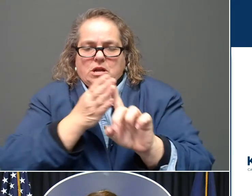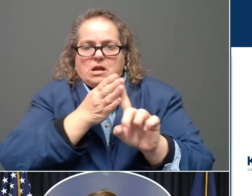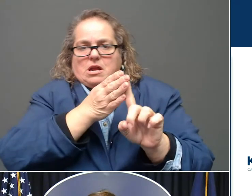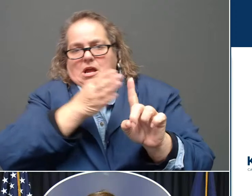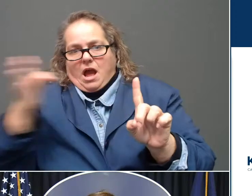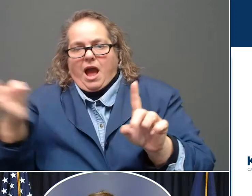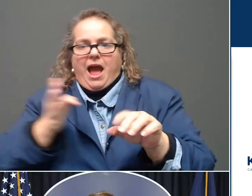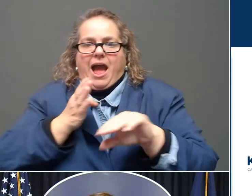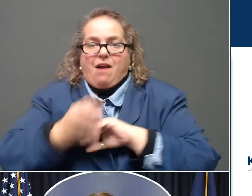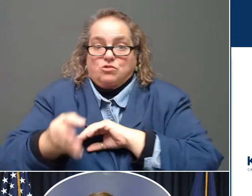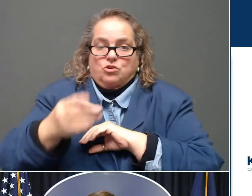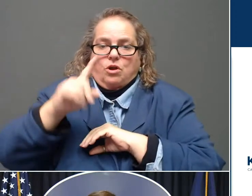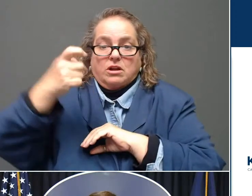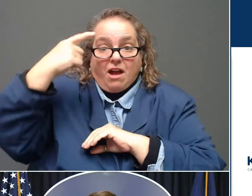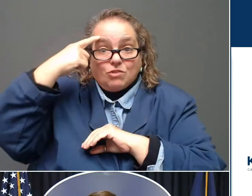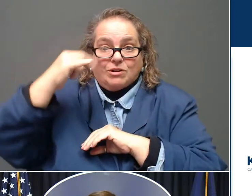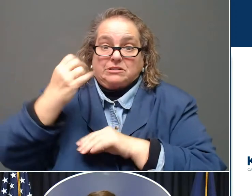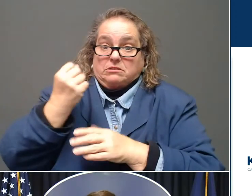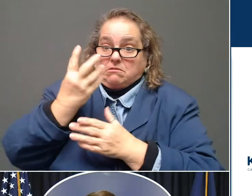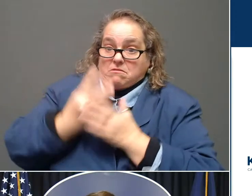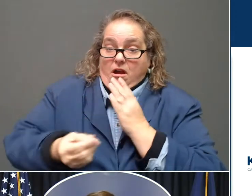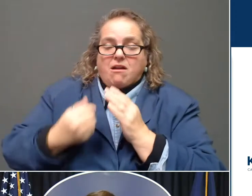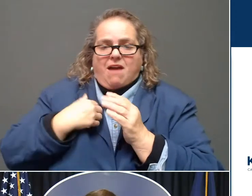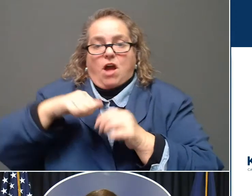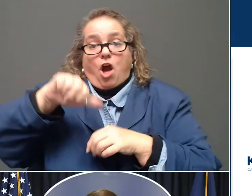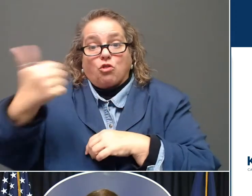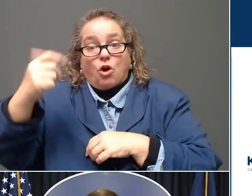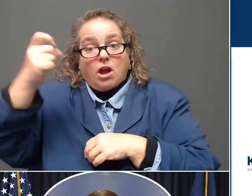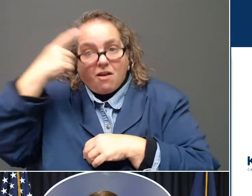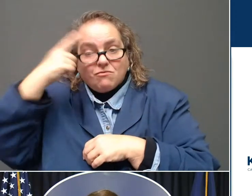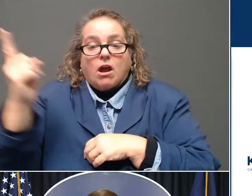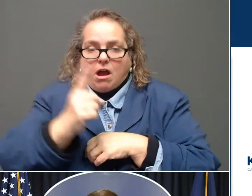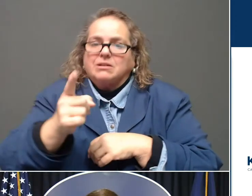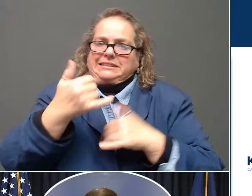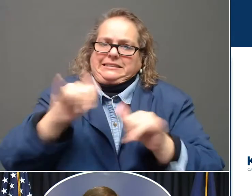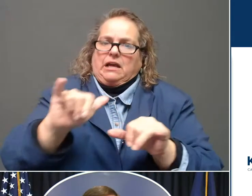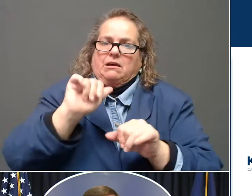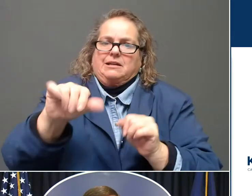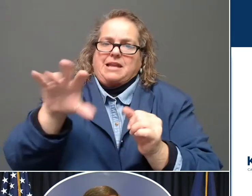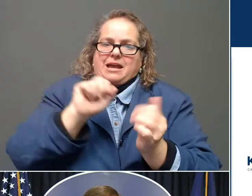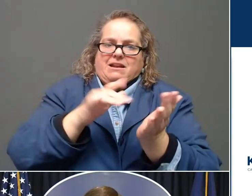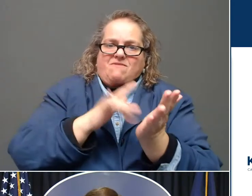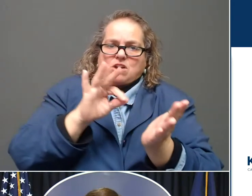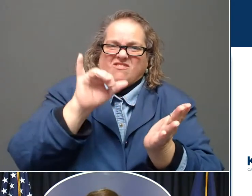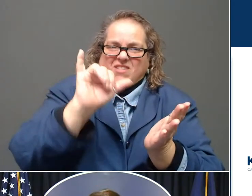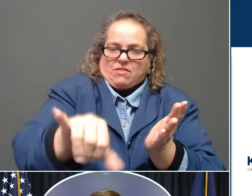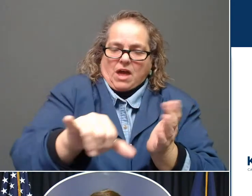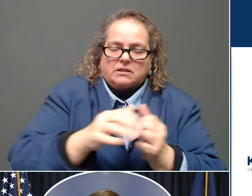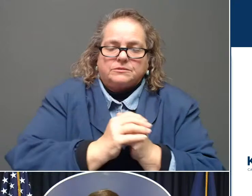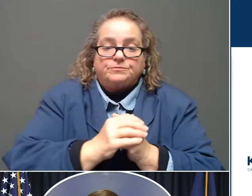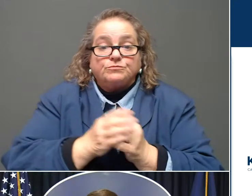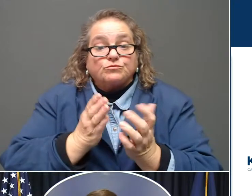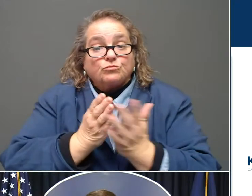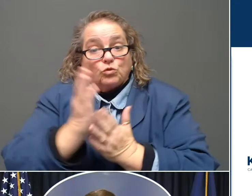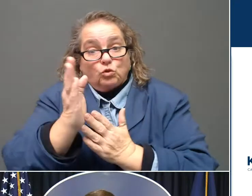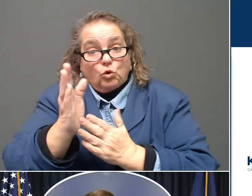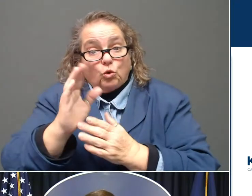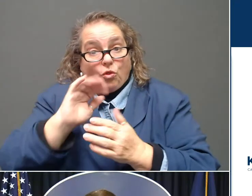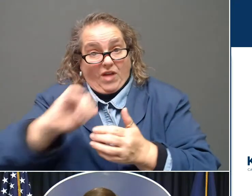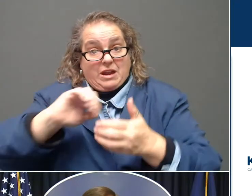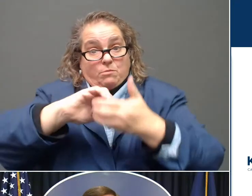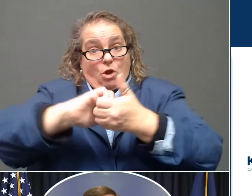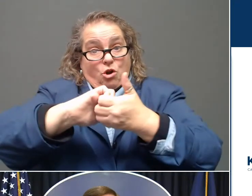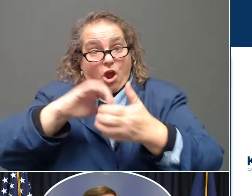gone. Through this partnership with the Chamber, we are taking advantage of how the pandemic is changing business. Companies that may